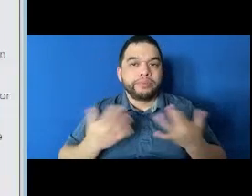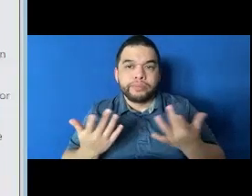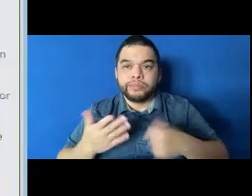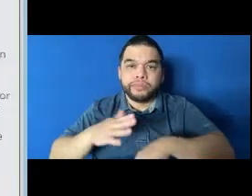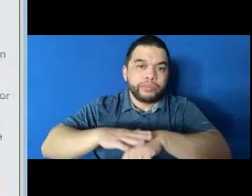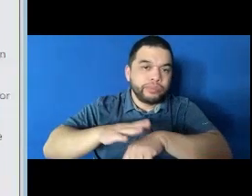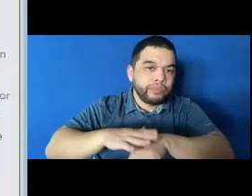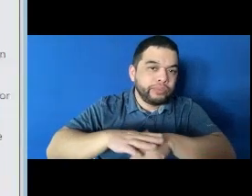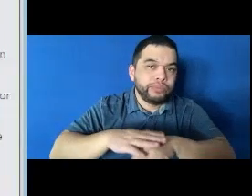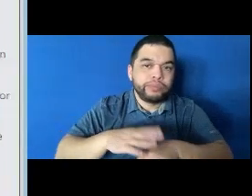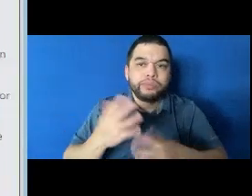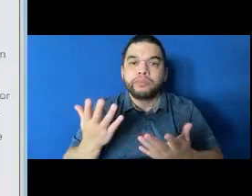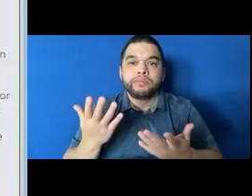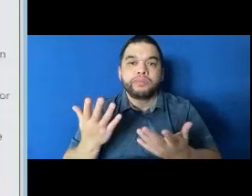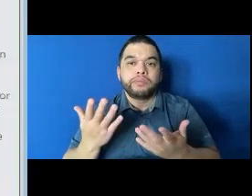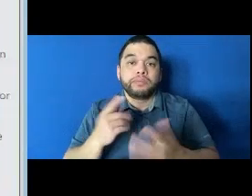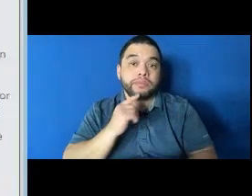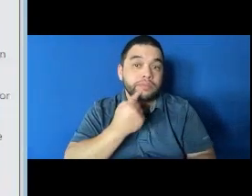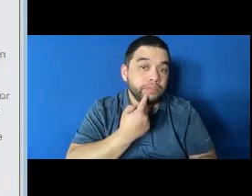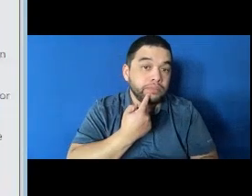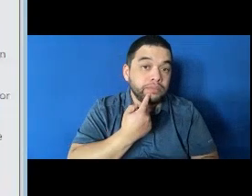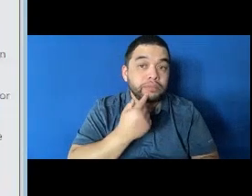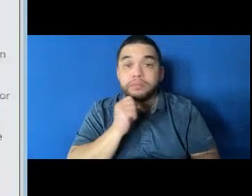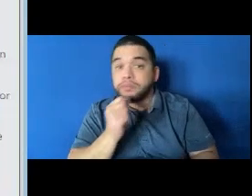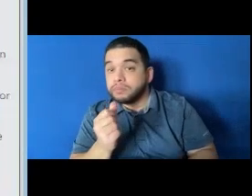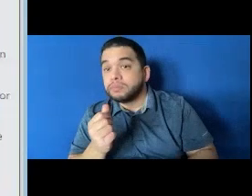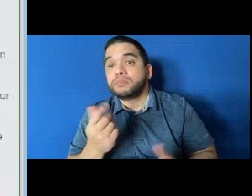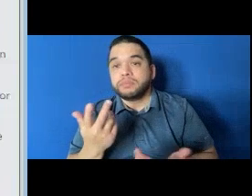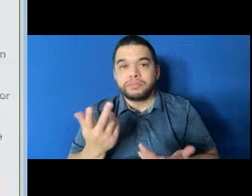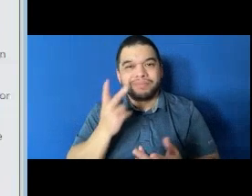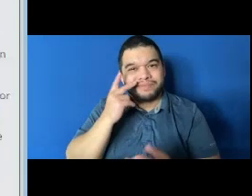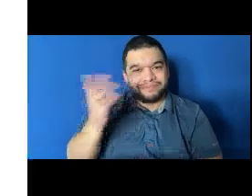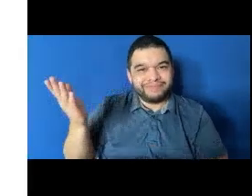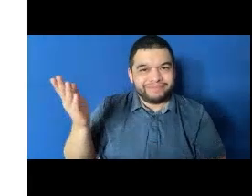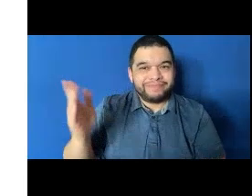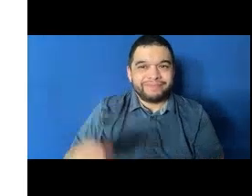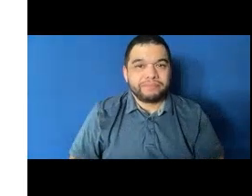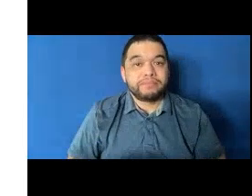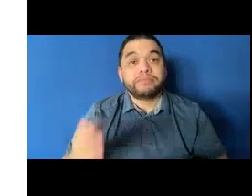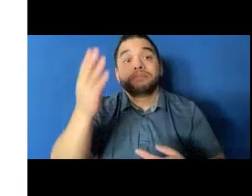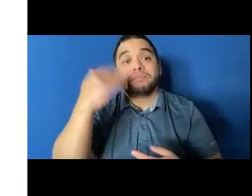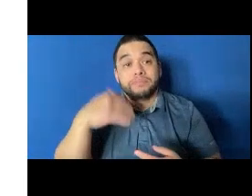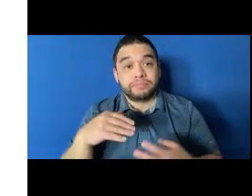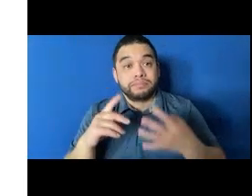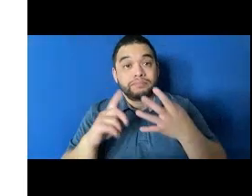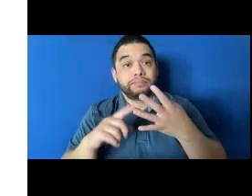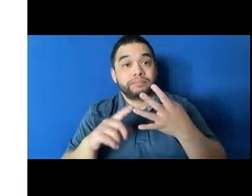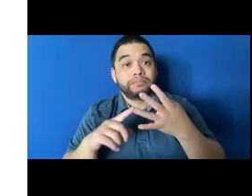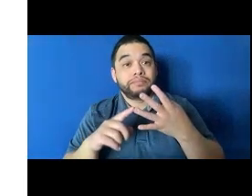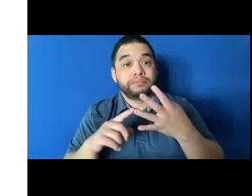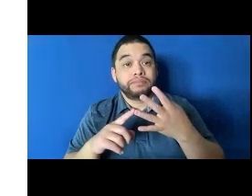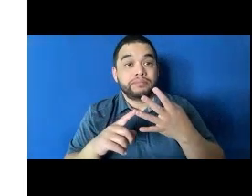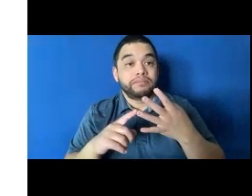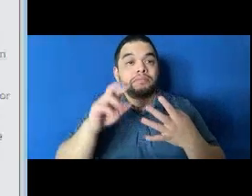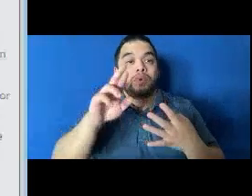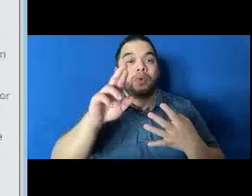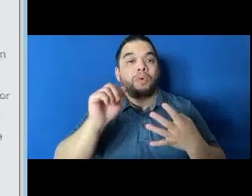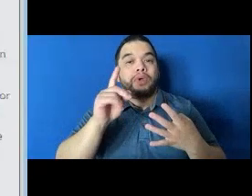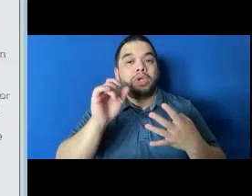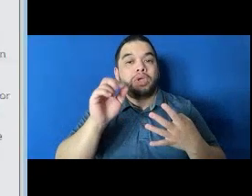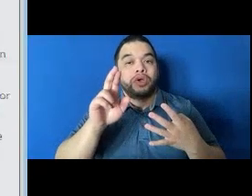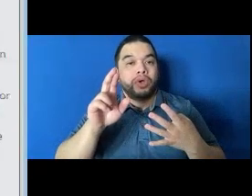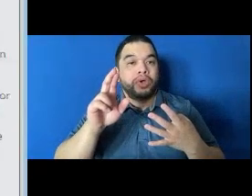telling us, if we use them together, they can also tell us where we're going to have landslides, so where they meet, where they cross. The next